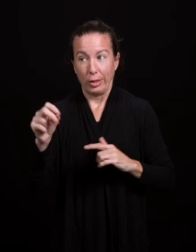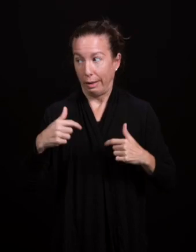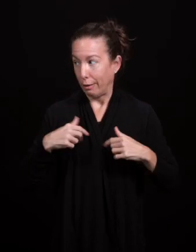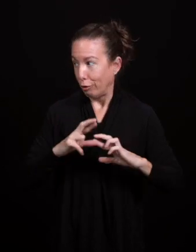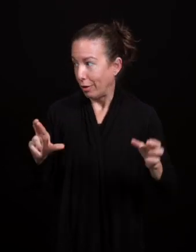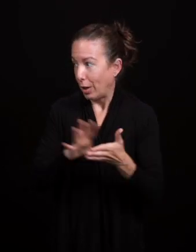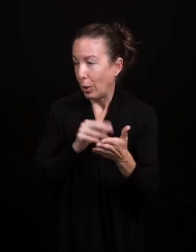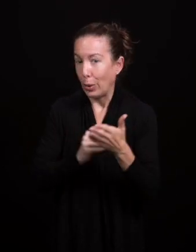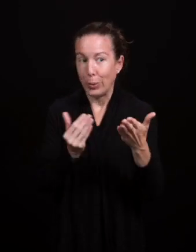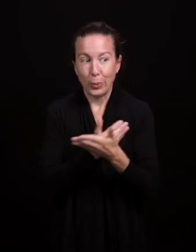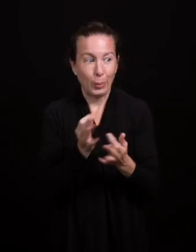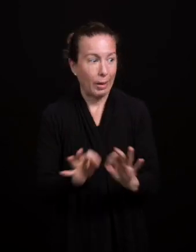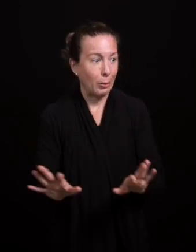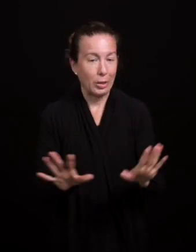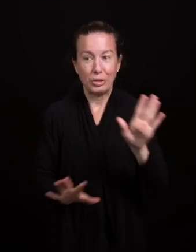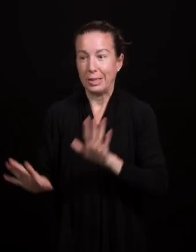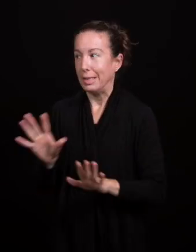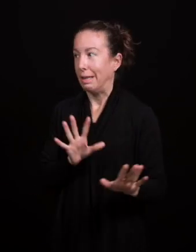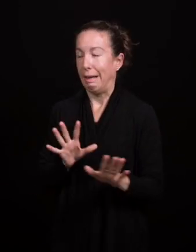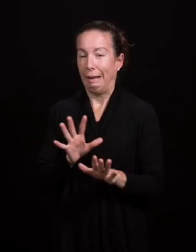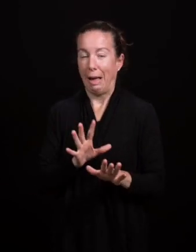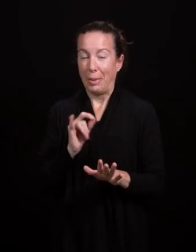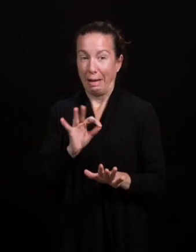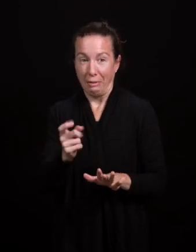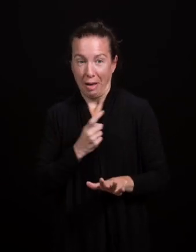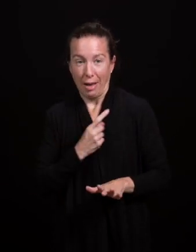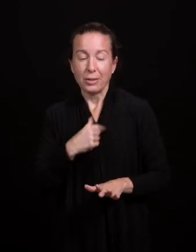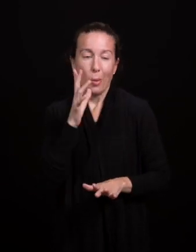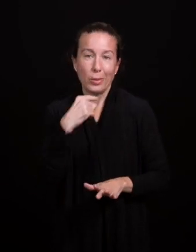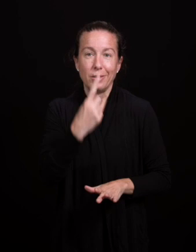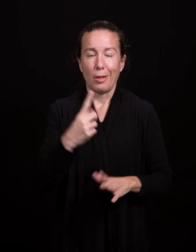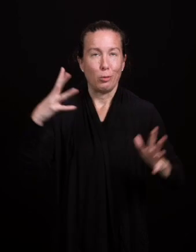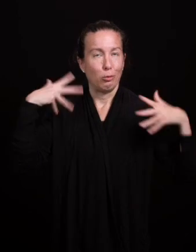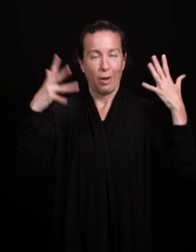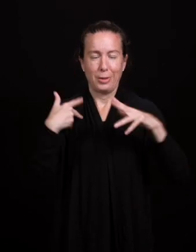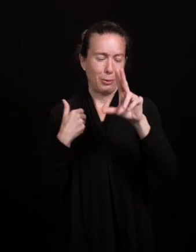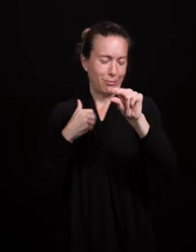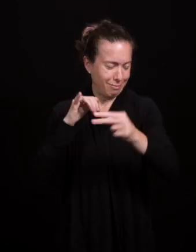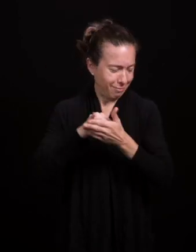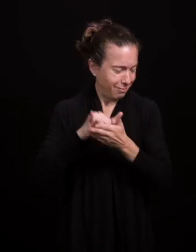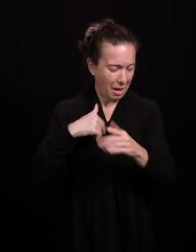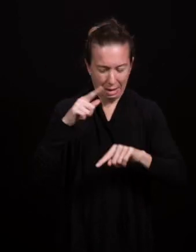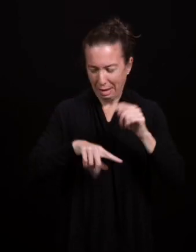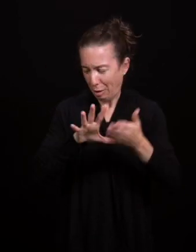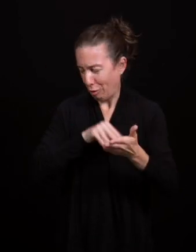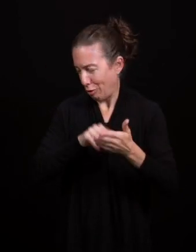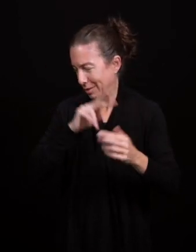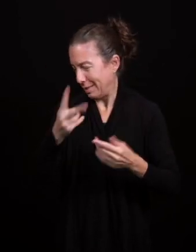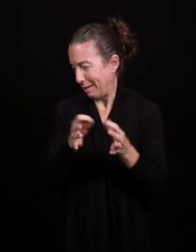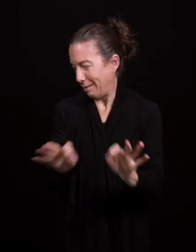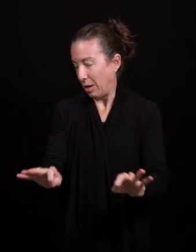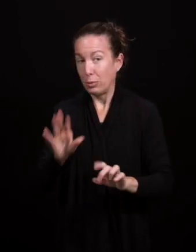a completely new language? We would have been like, you're crazy. But when it's your child, you will